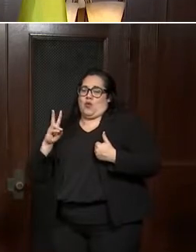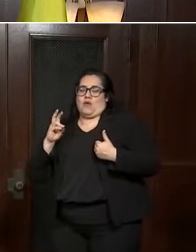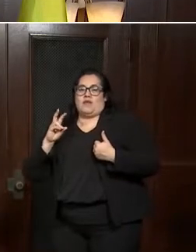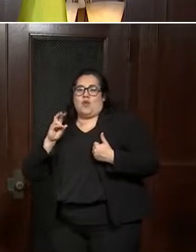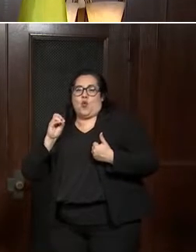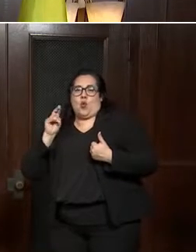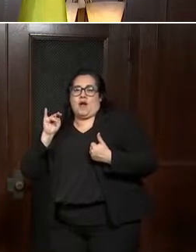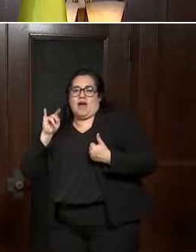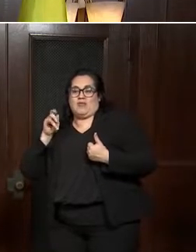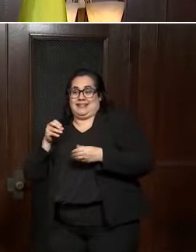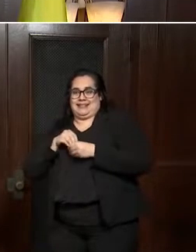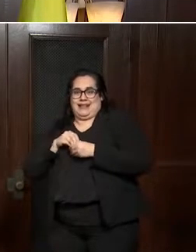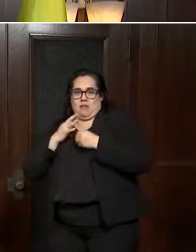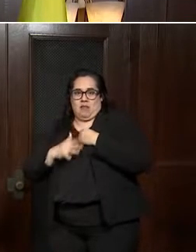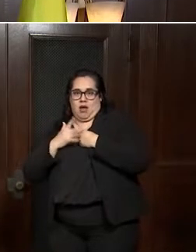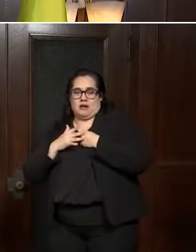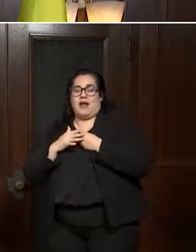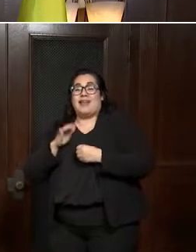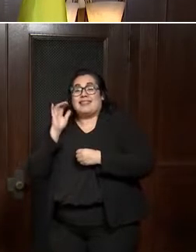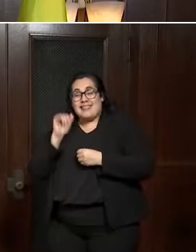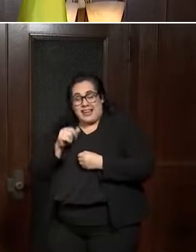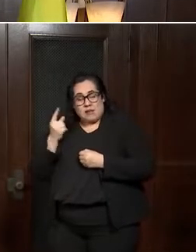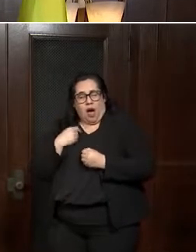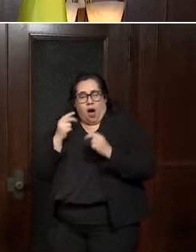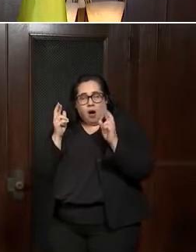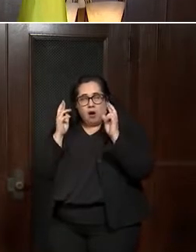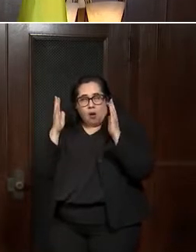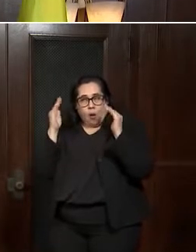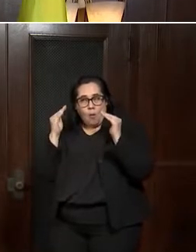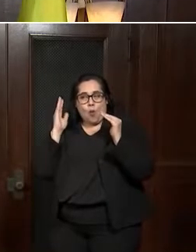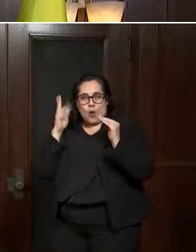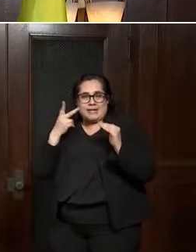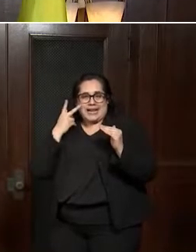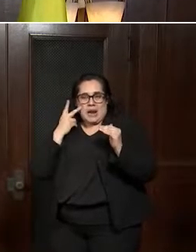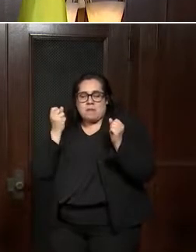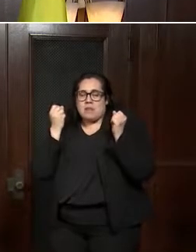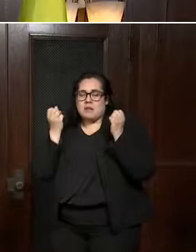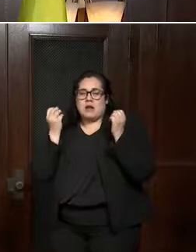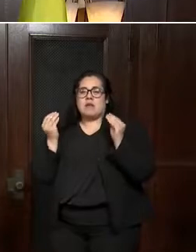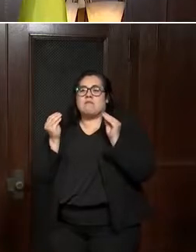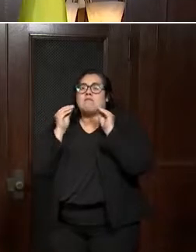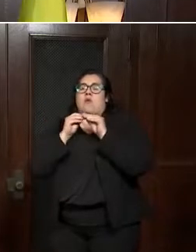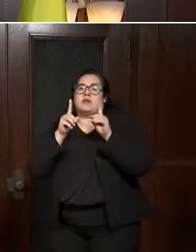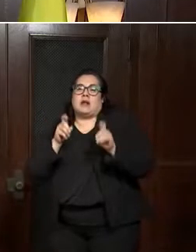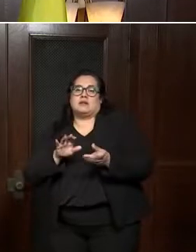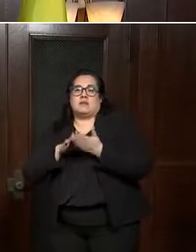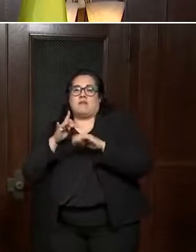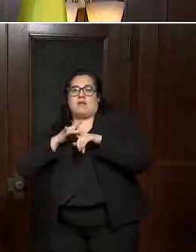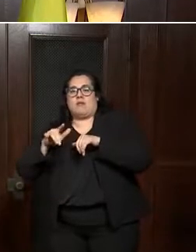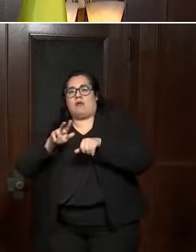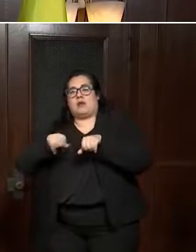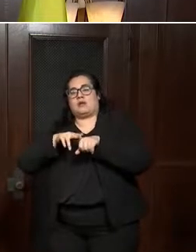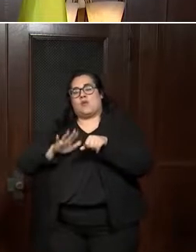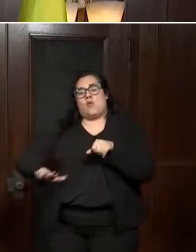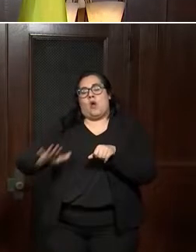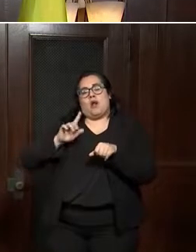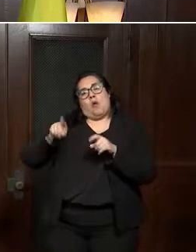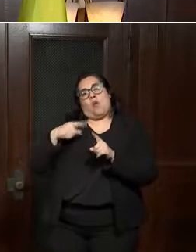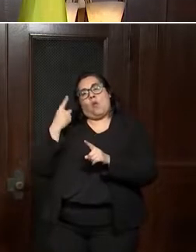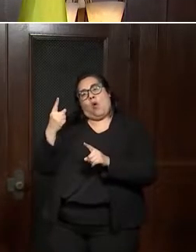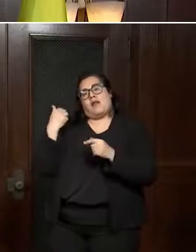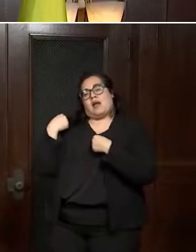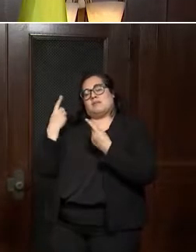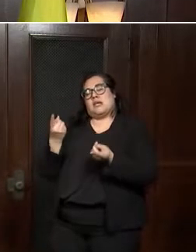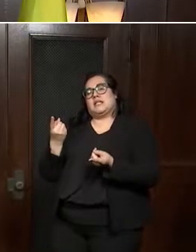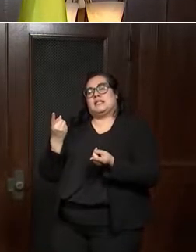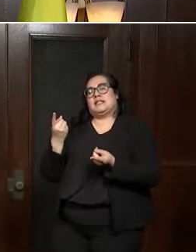your blood. So that is something that I hope that we see many, many more tests nationwide. There's only one that's